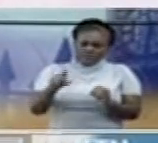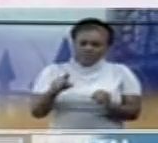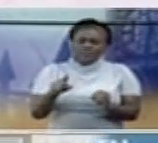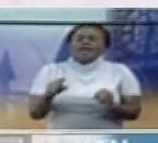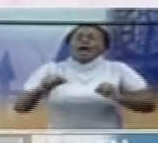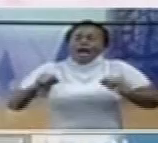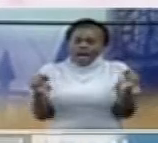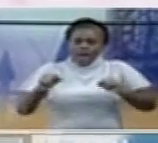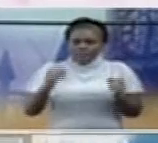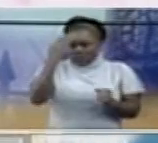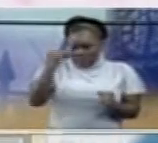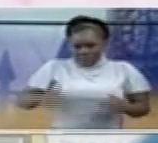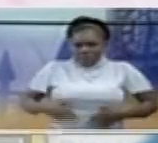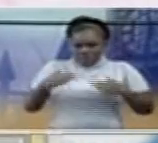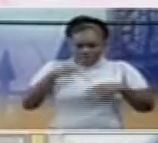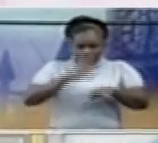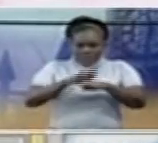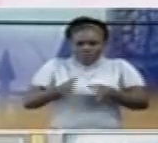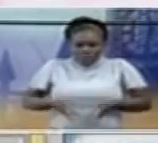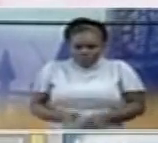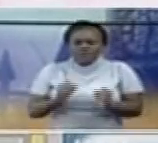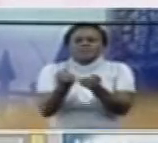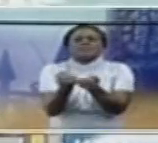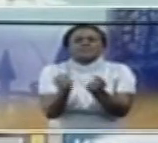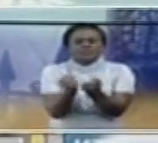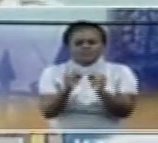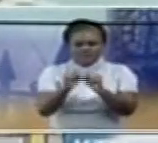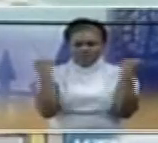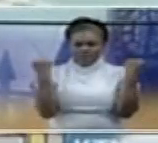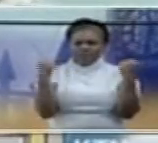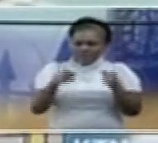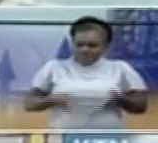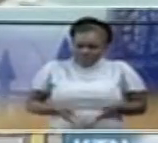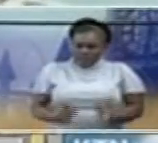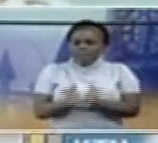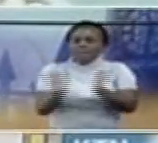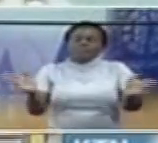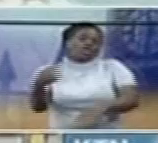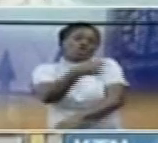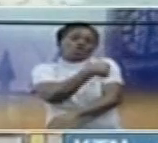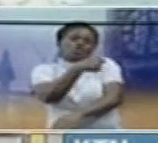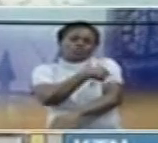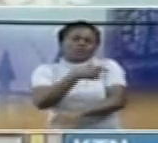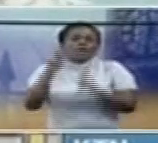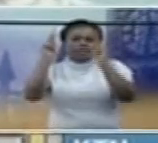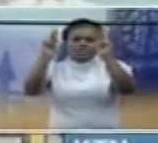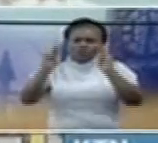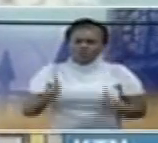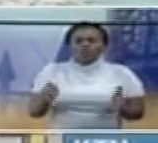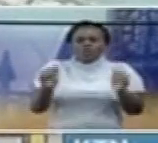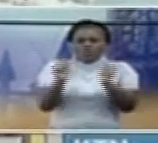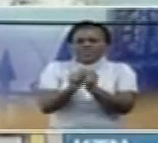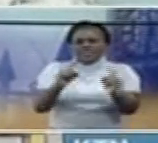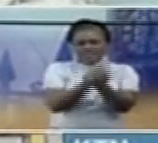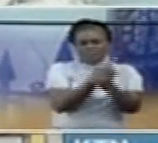grateful that they both emerged from the delivery room safe and healthy. Phoebe gave birth at a public hospital in Kisumu together with